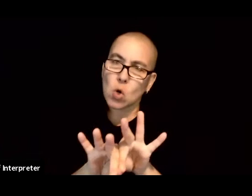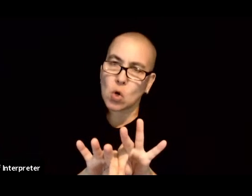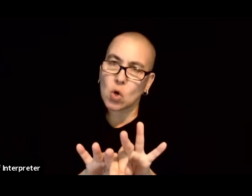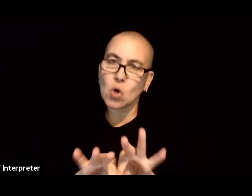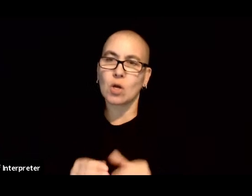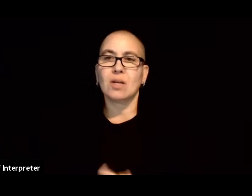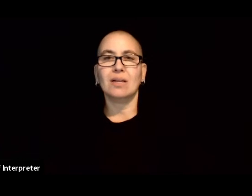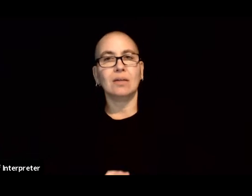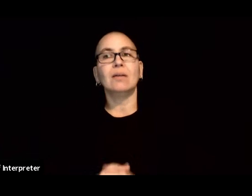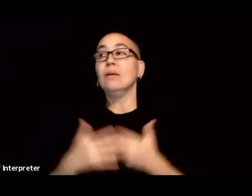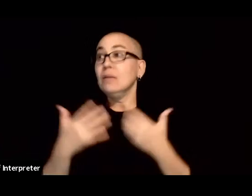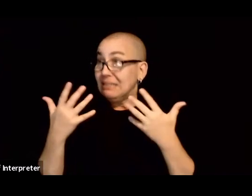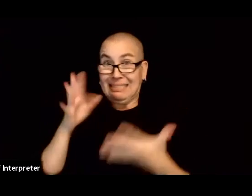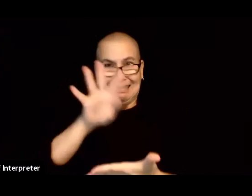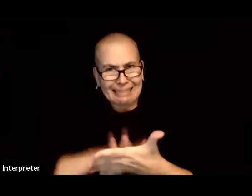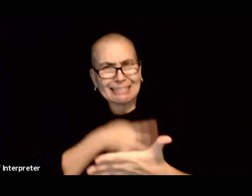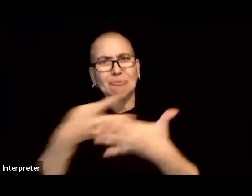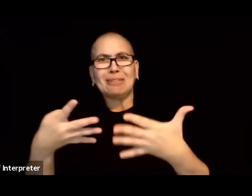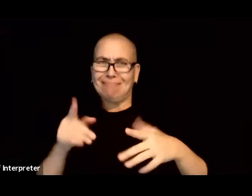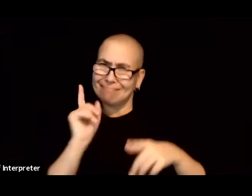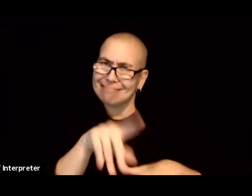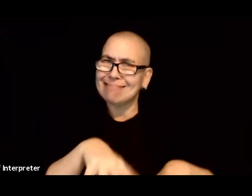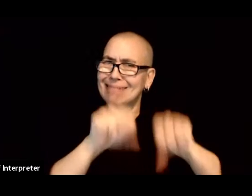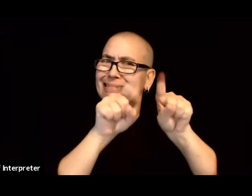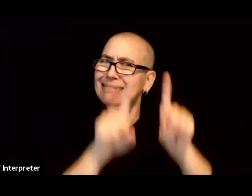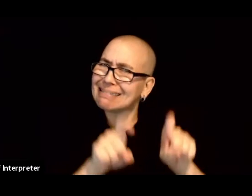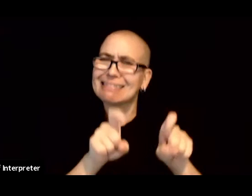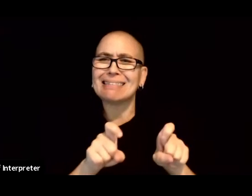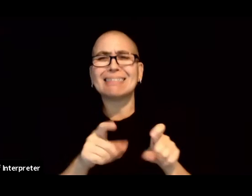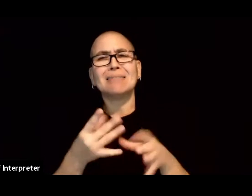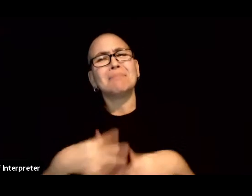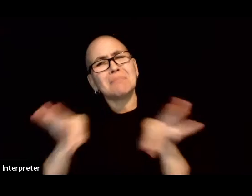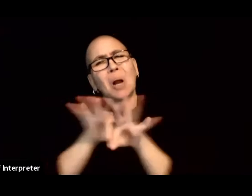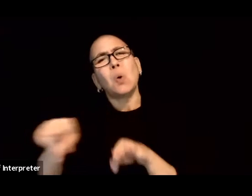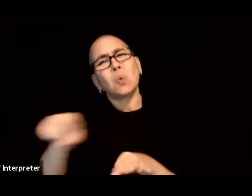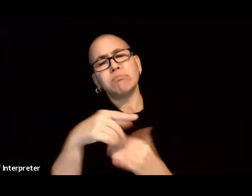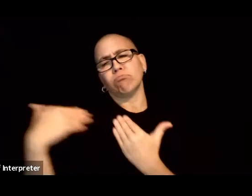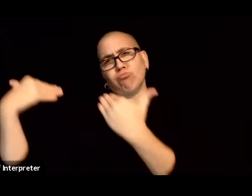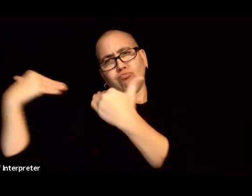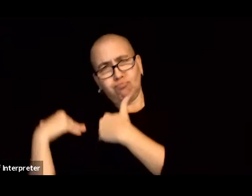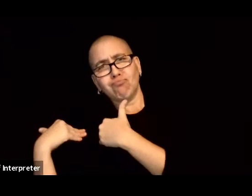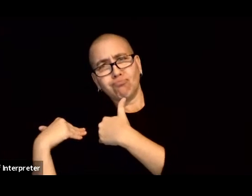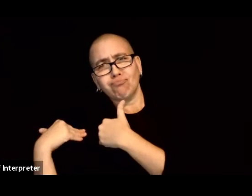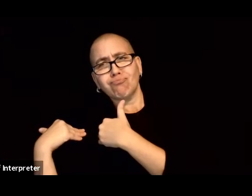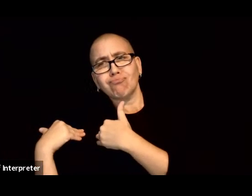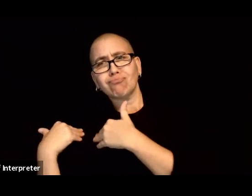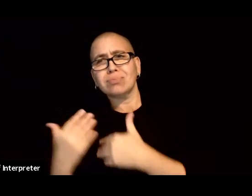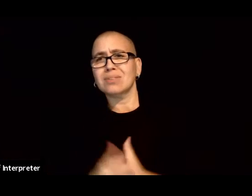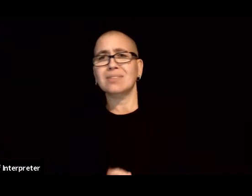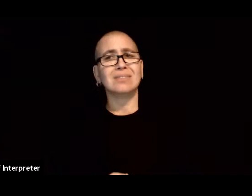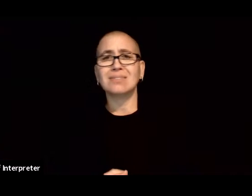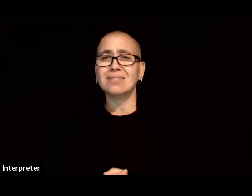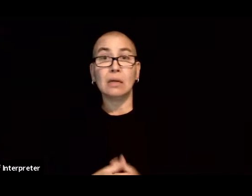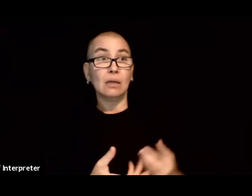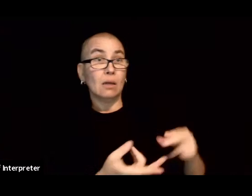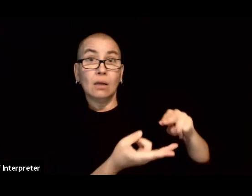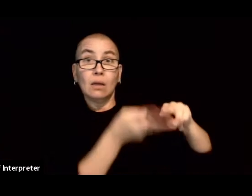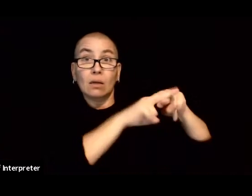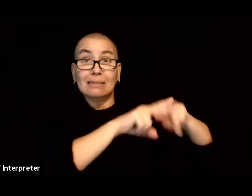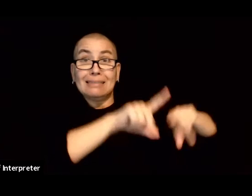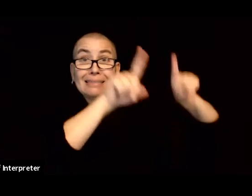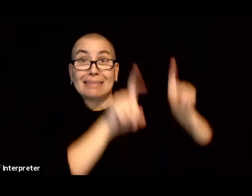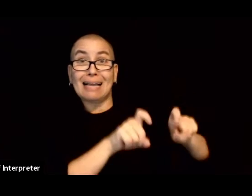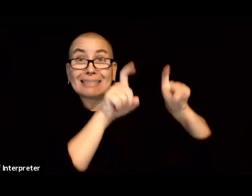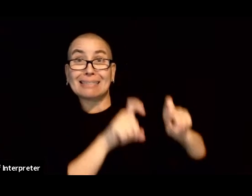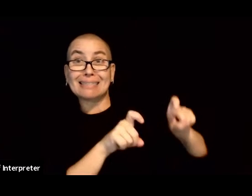develop symptoms. So people need to act on the results of the test. That may sound obvious, but it's just, you